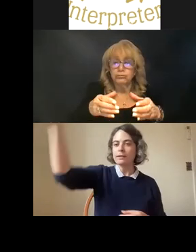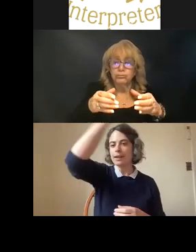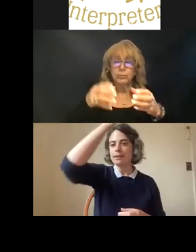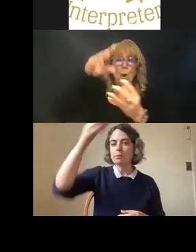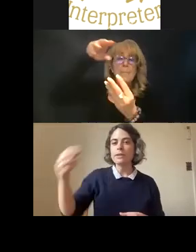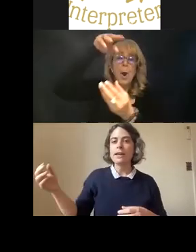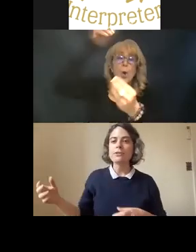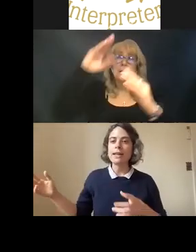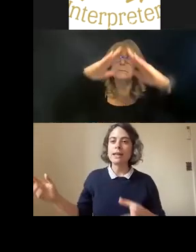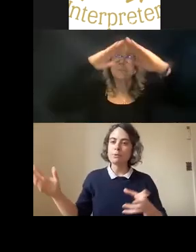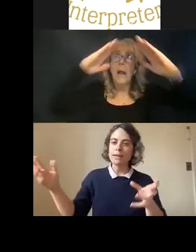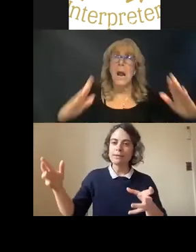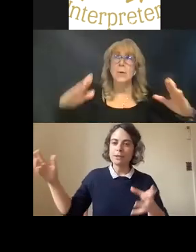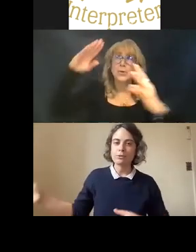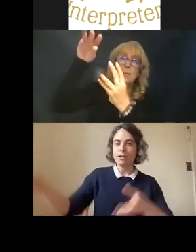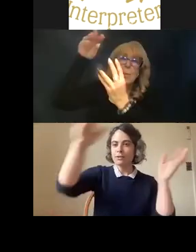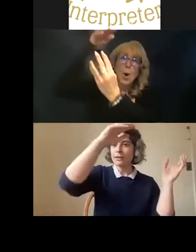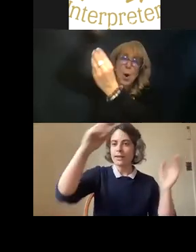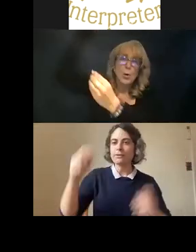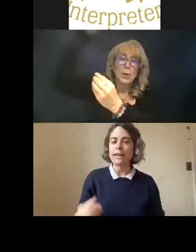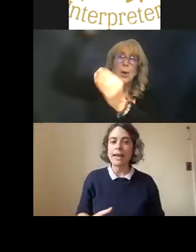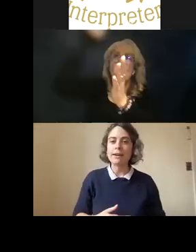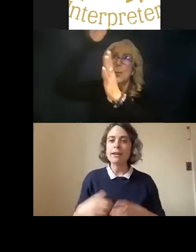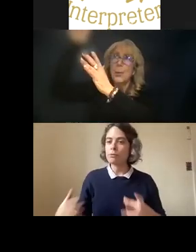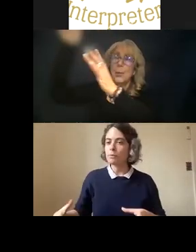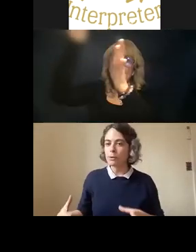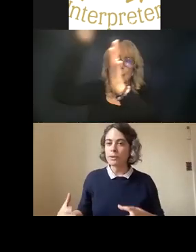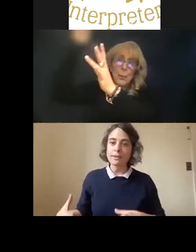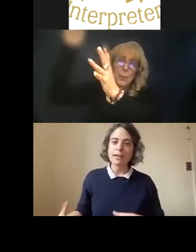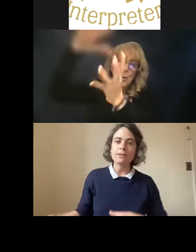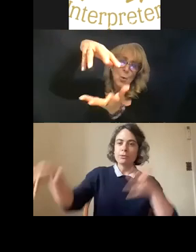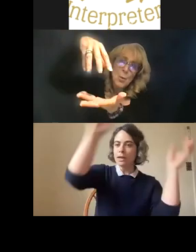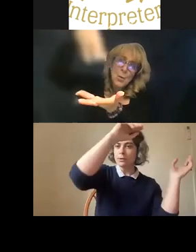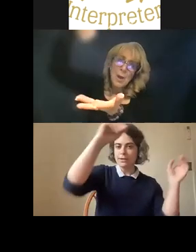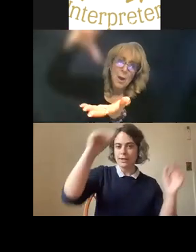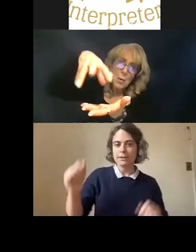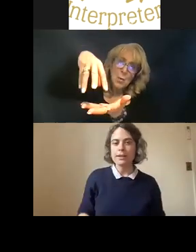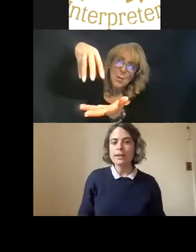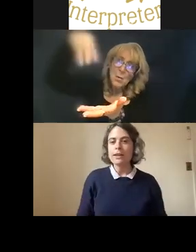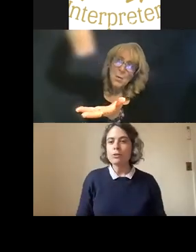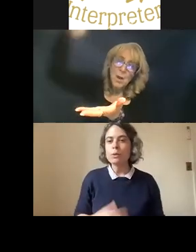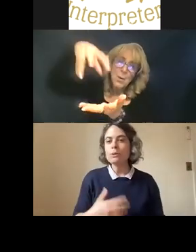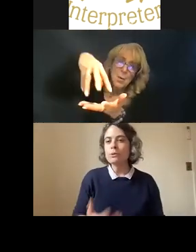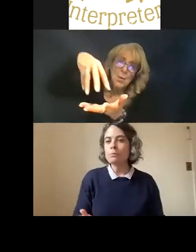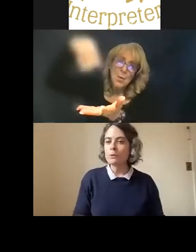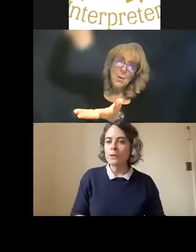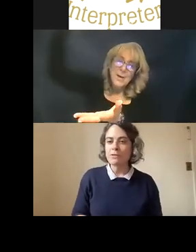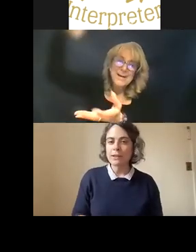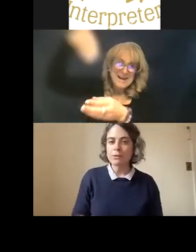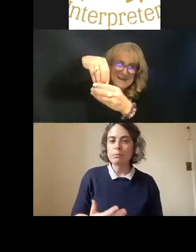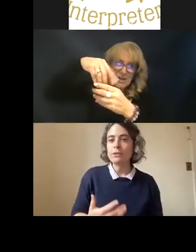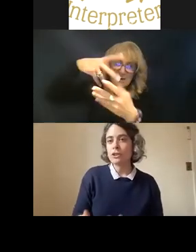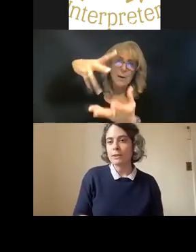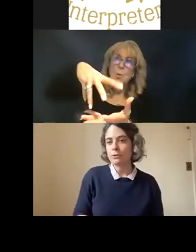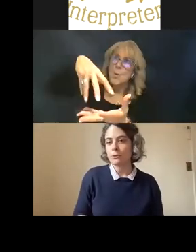the wind, and the wind actually helps creating a draft that takes the air from inside to outside. So we use the Bernoulli